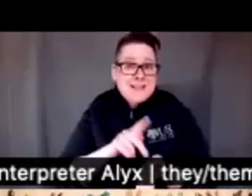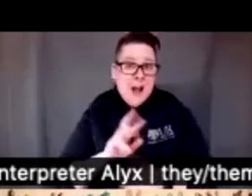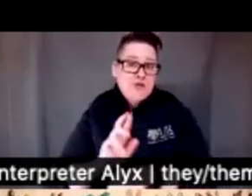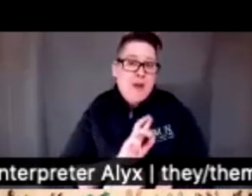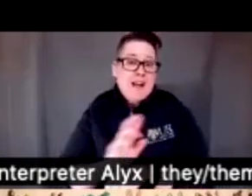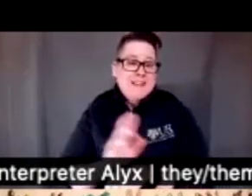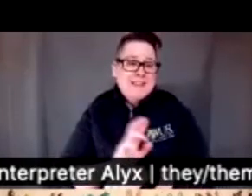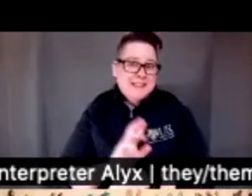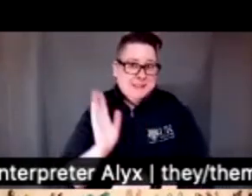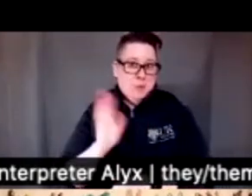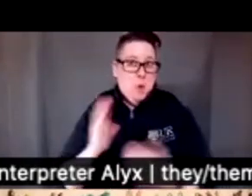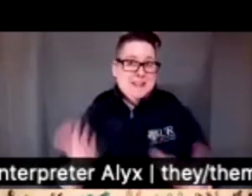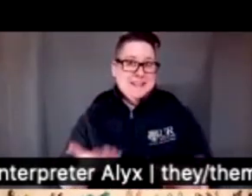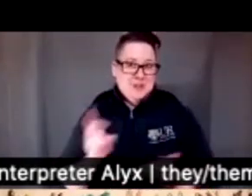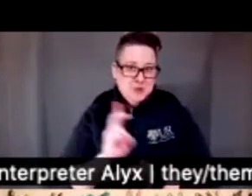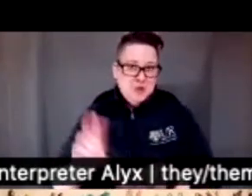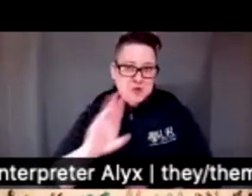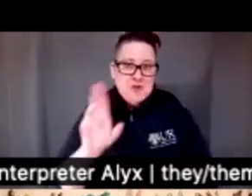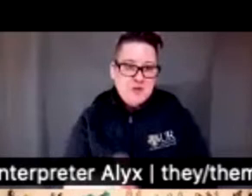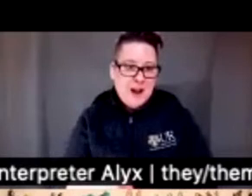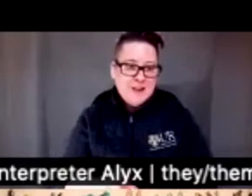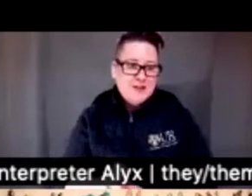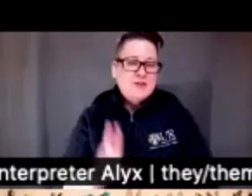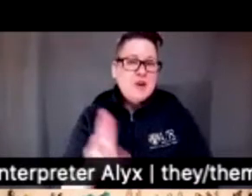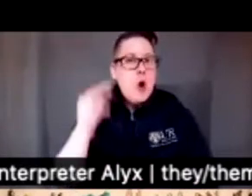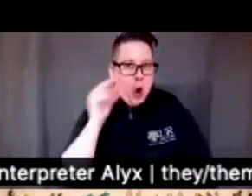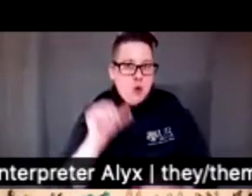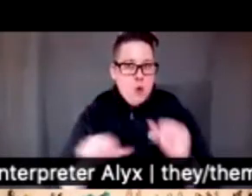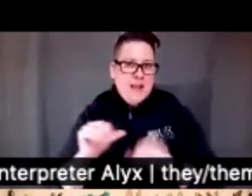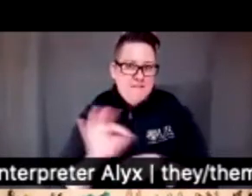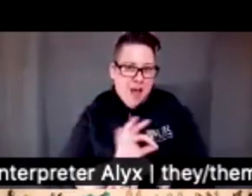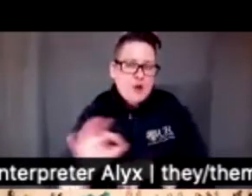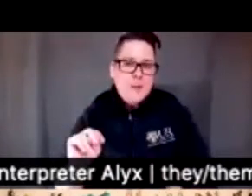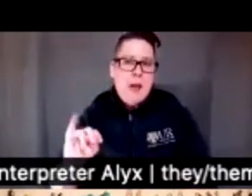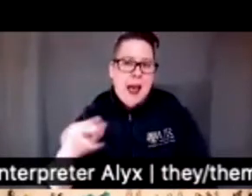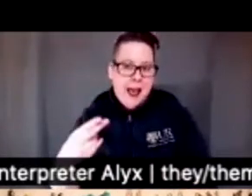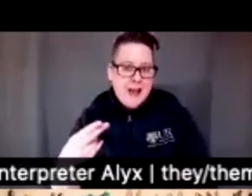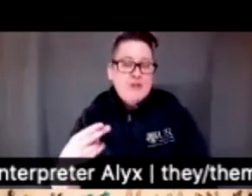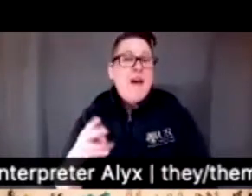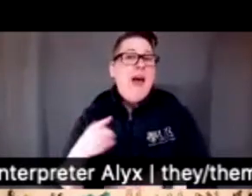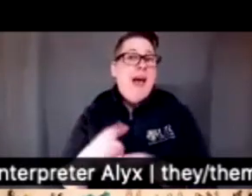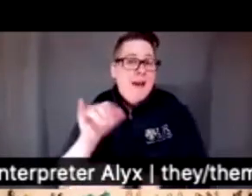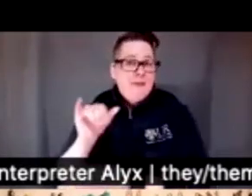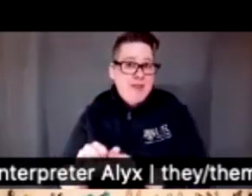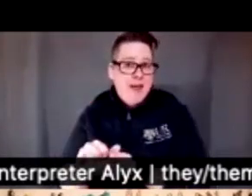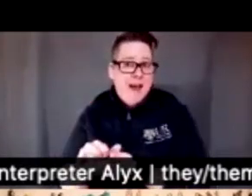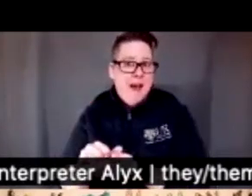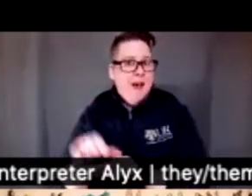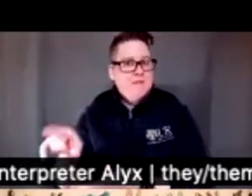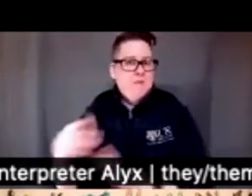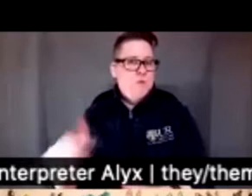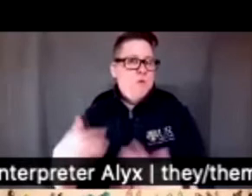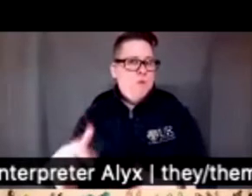residency at University of Rochester and neuroscience fellowship at NIH. And after that, he has a very